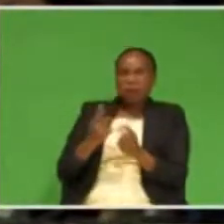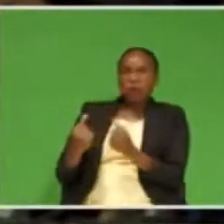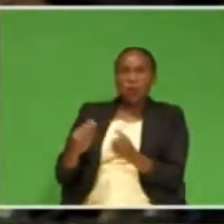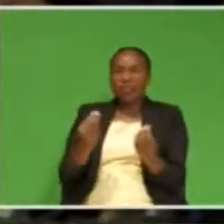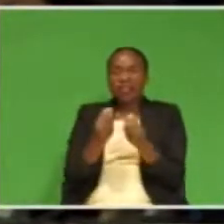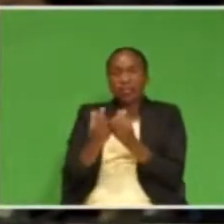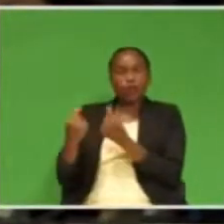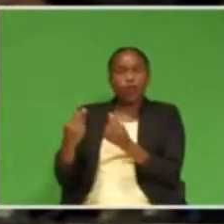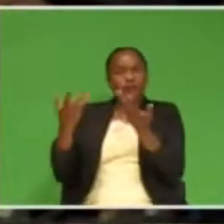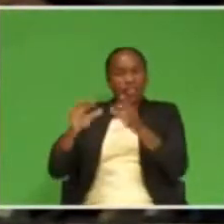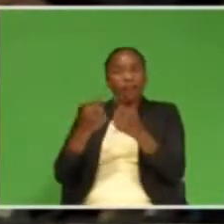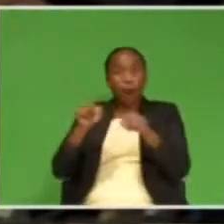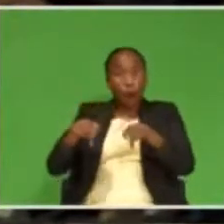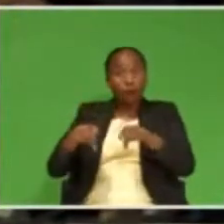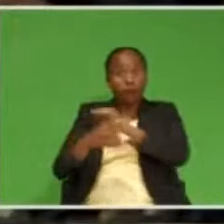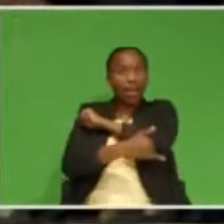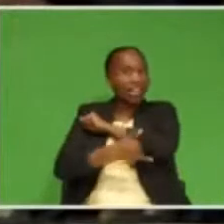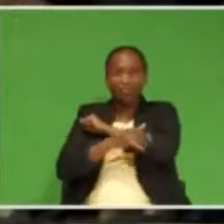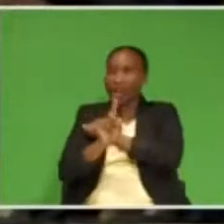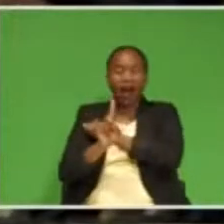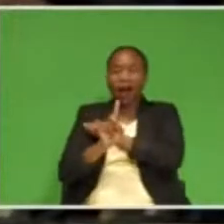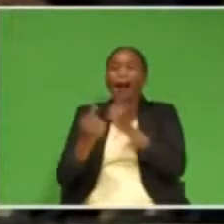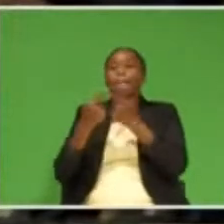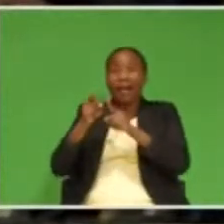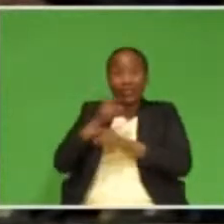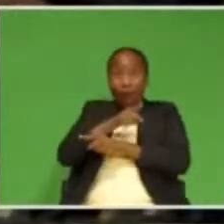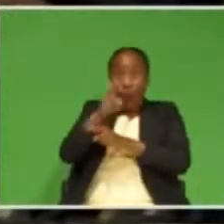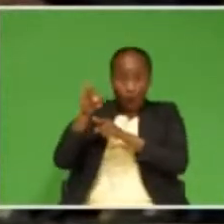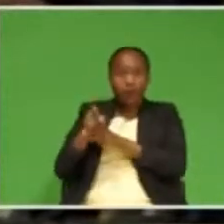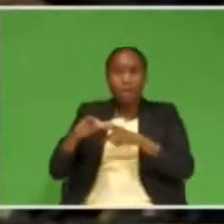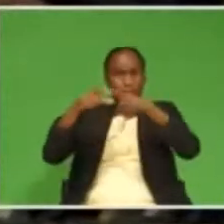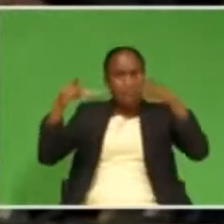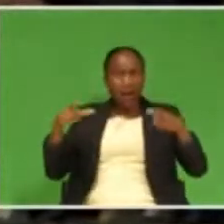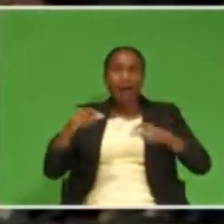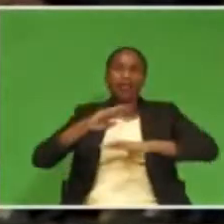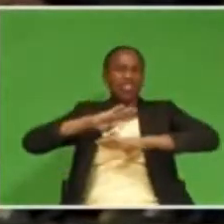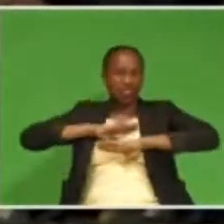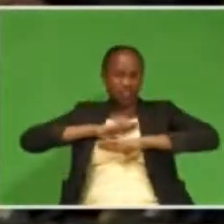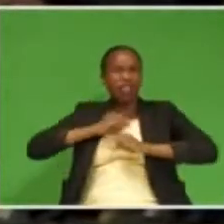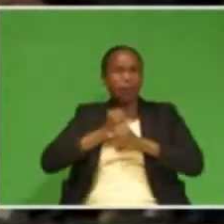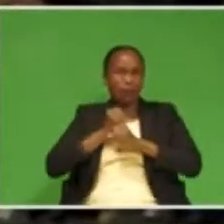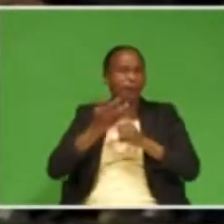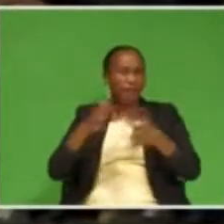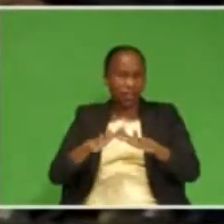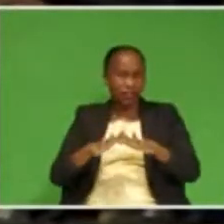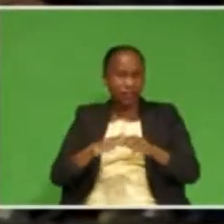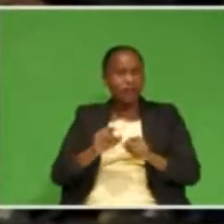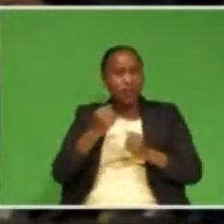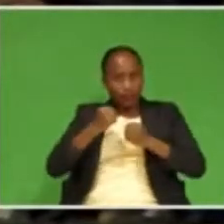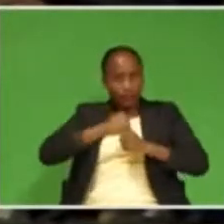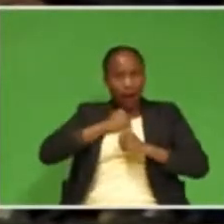country, but he made great sacrifices. And that voice always says,